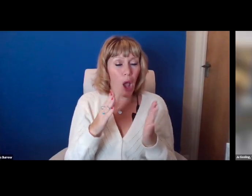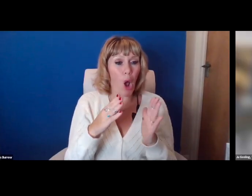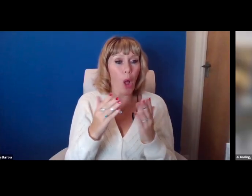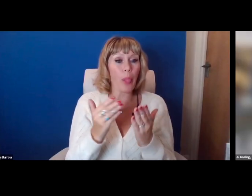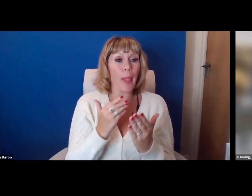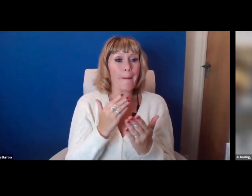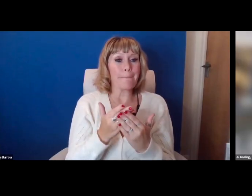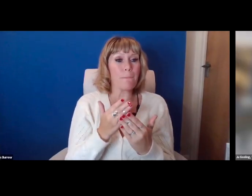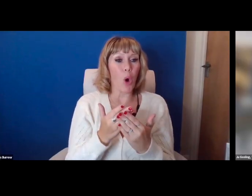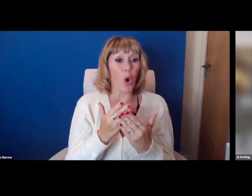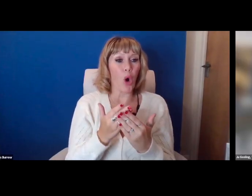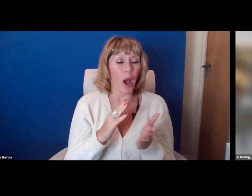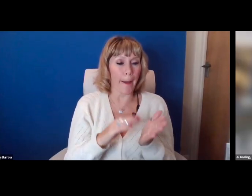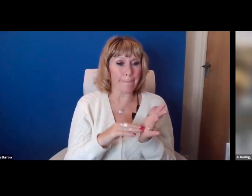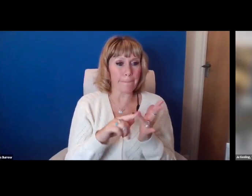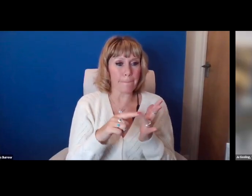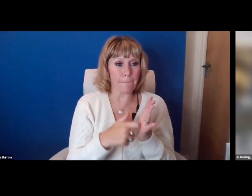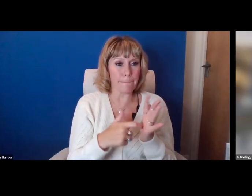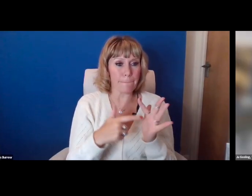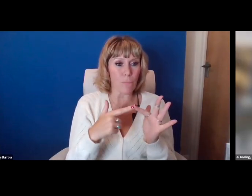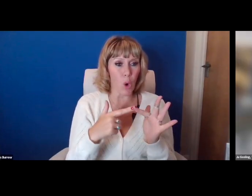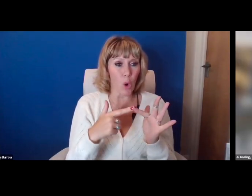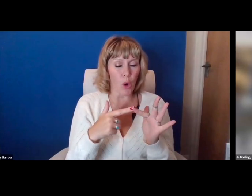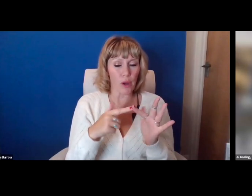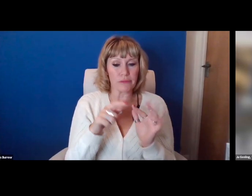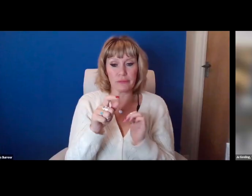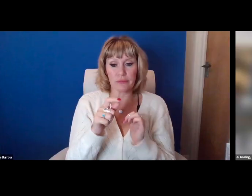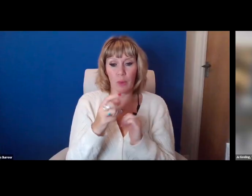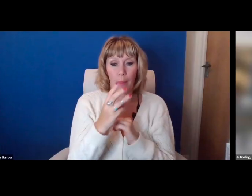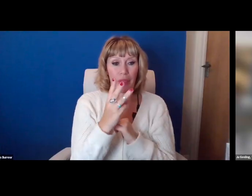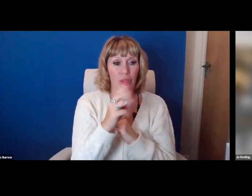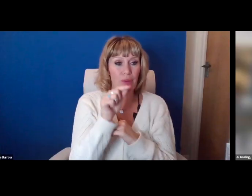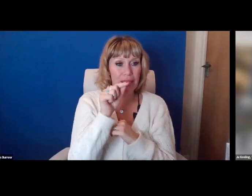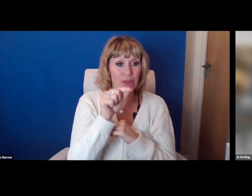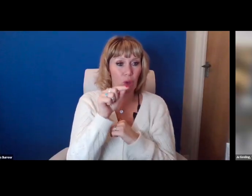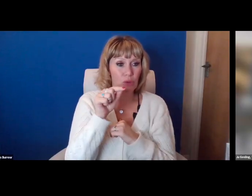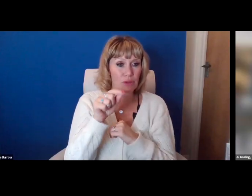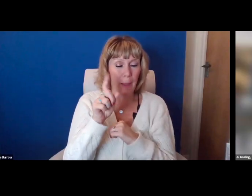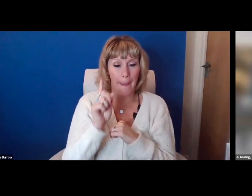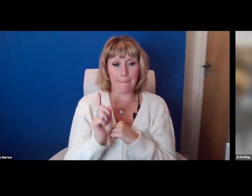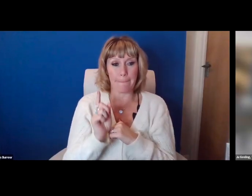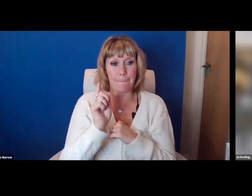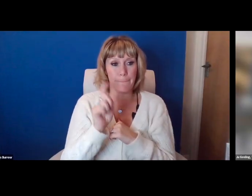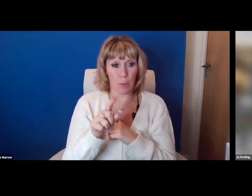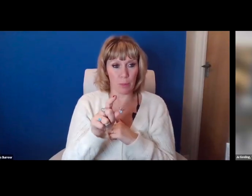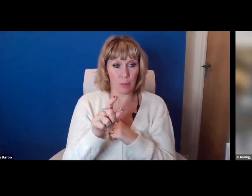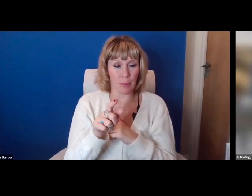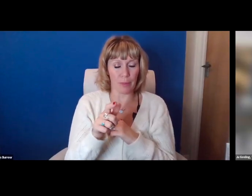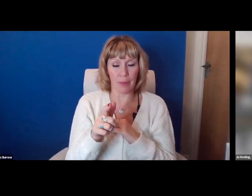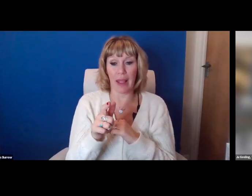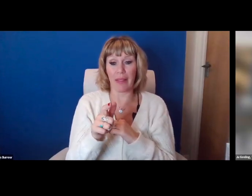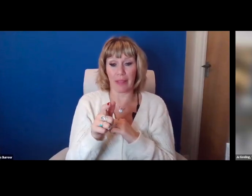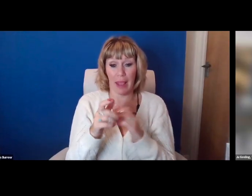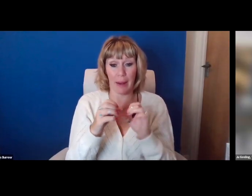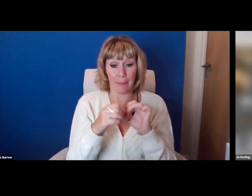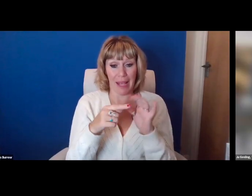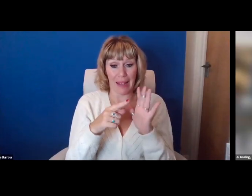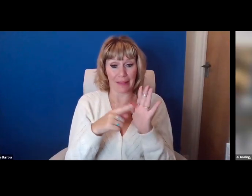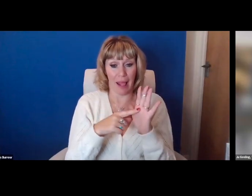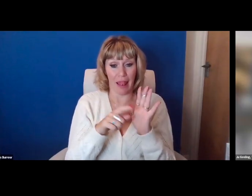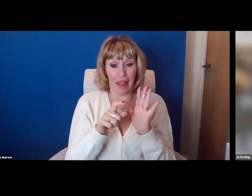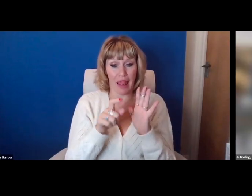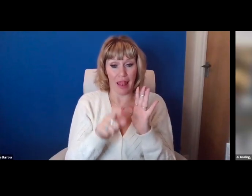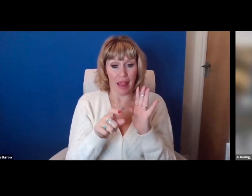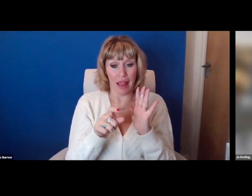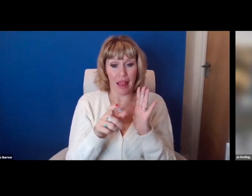has three dots. You have to click on, once you go through that, you'll have to click on the British Sign Language to get started.